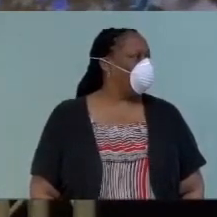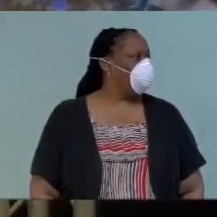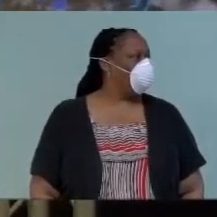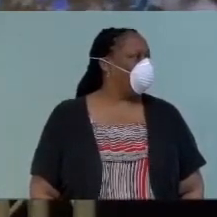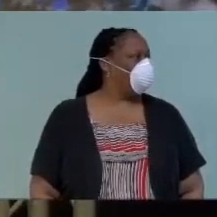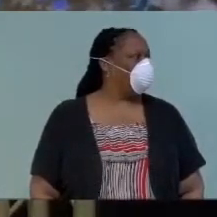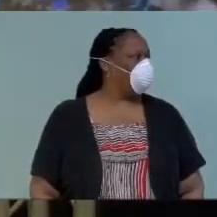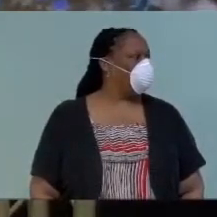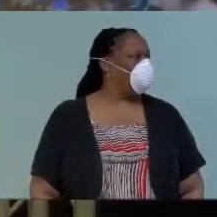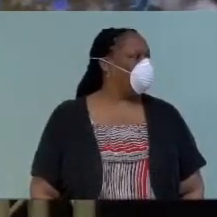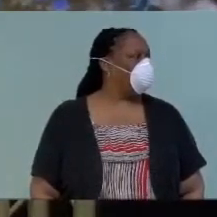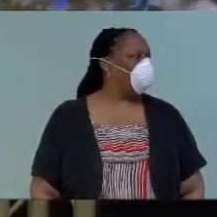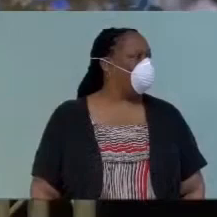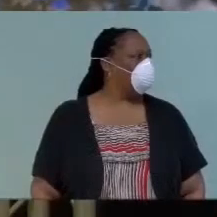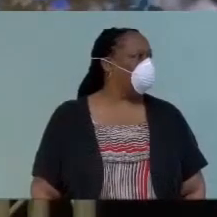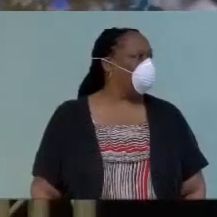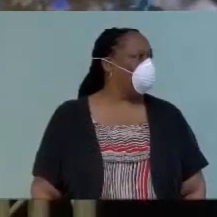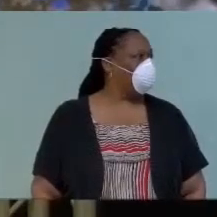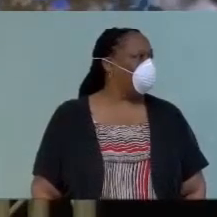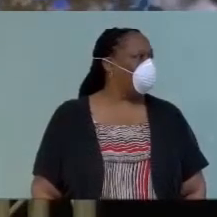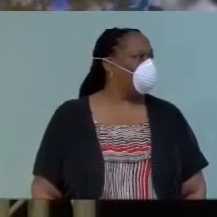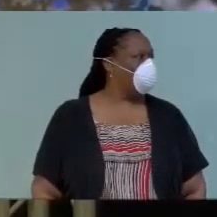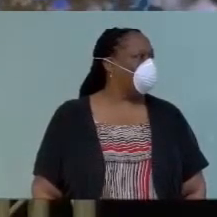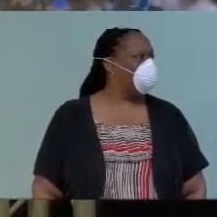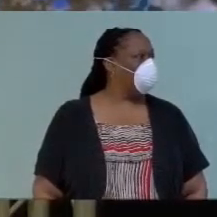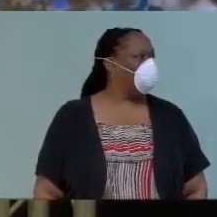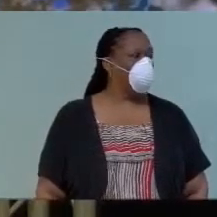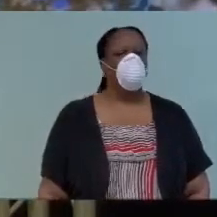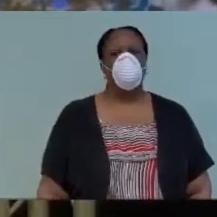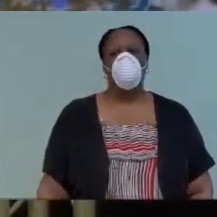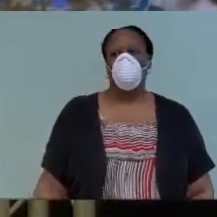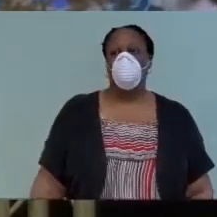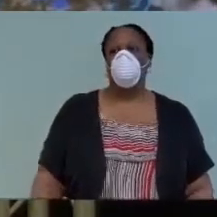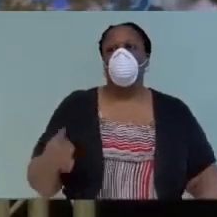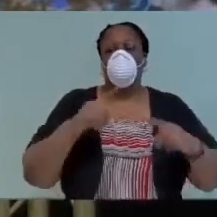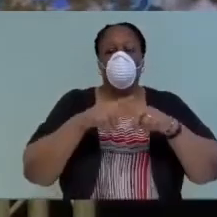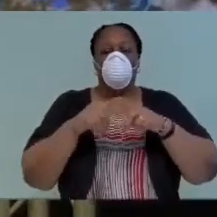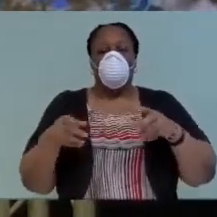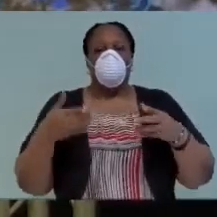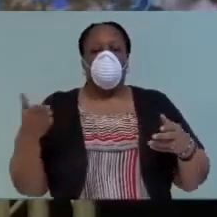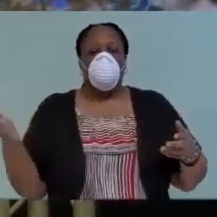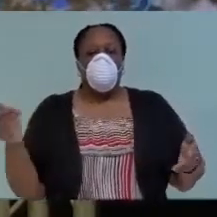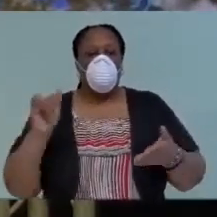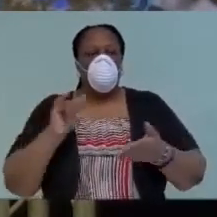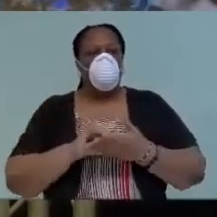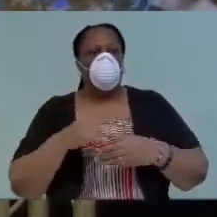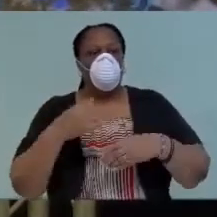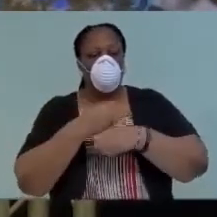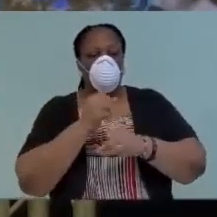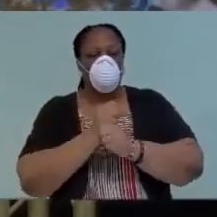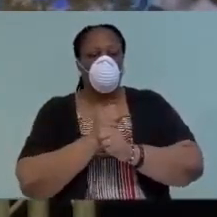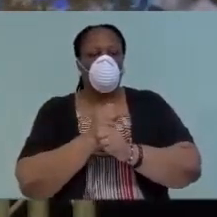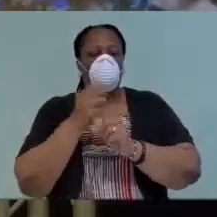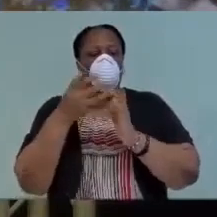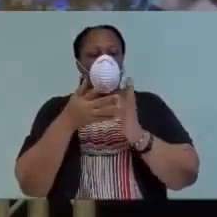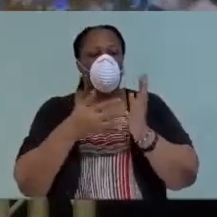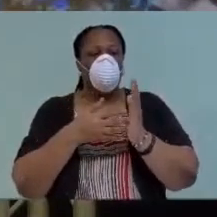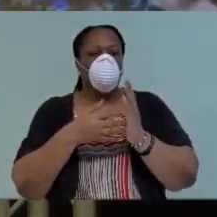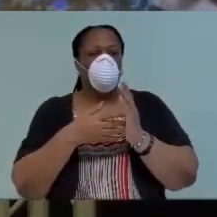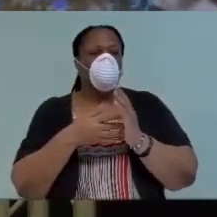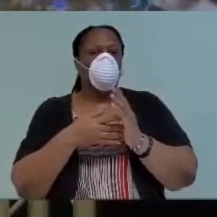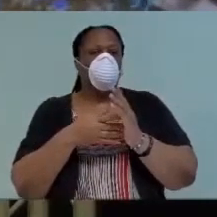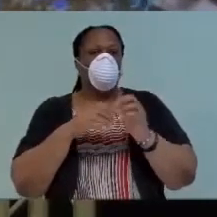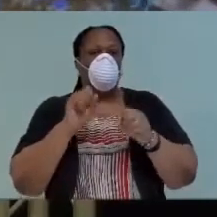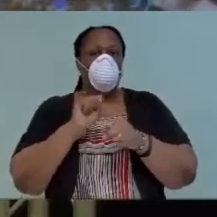lastly, laboratory instruments can no longer be serviced or properly maintained, especially in this era with restricted